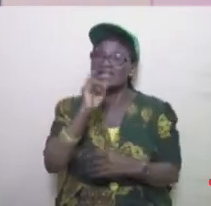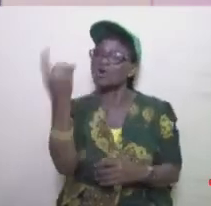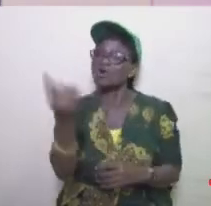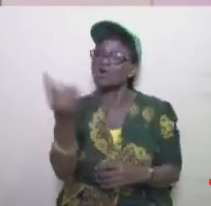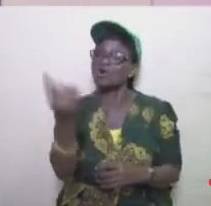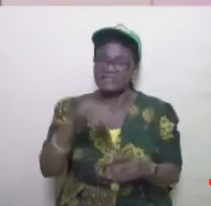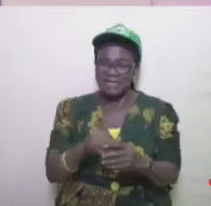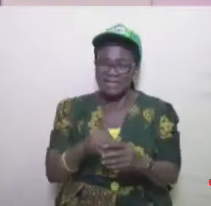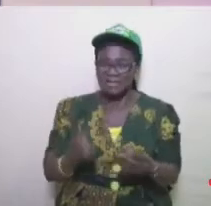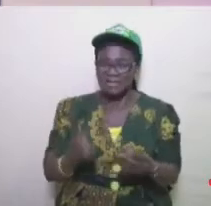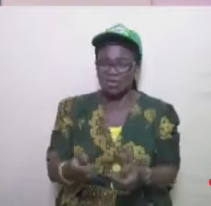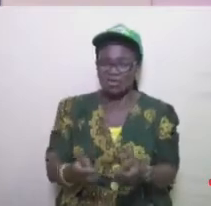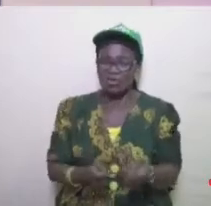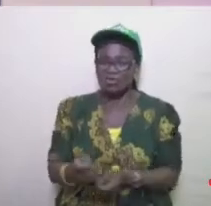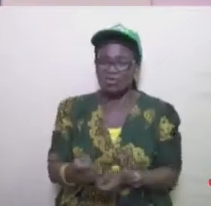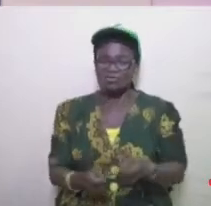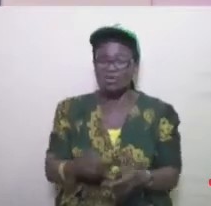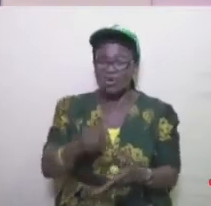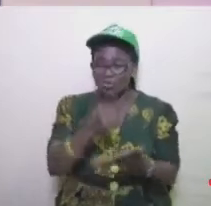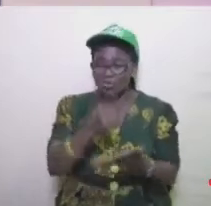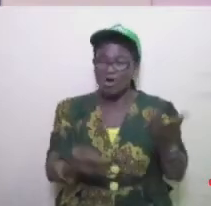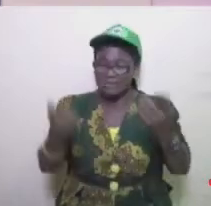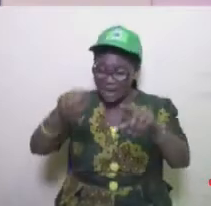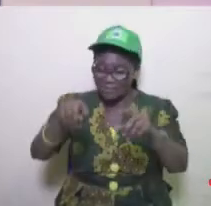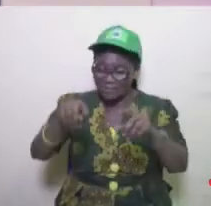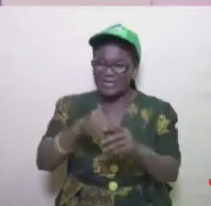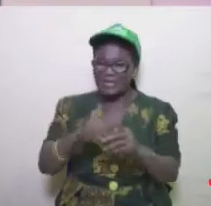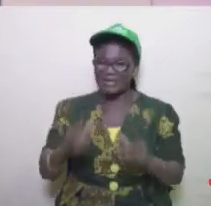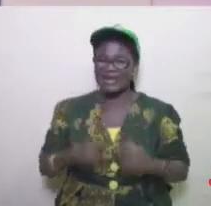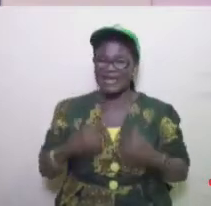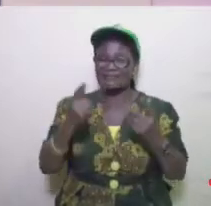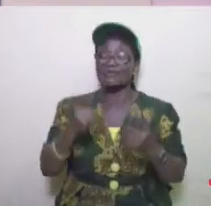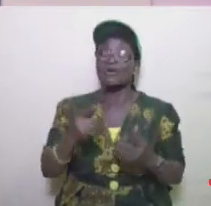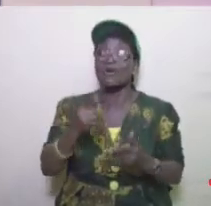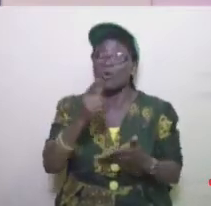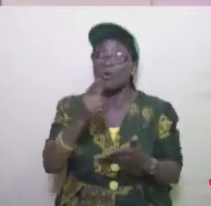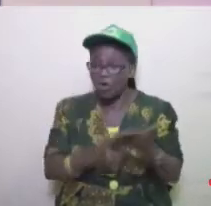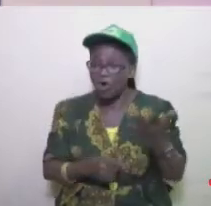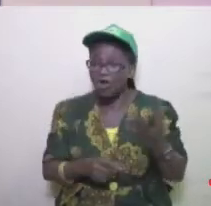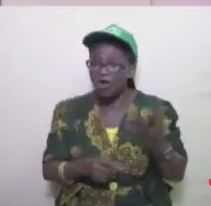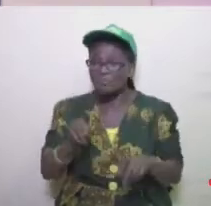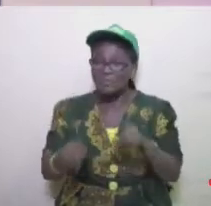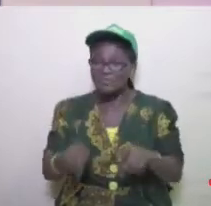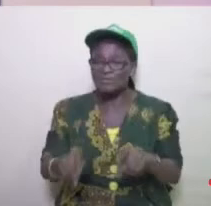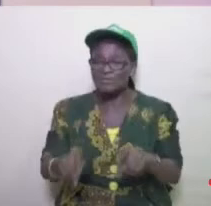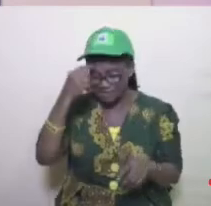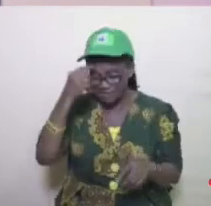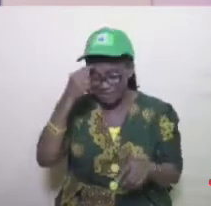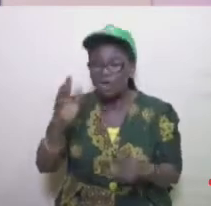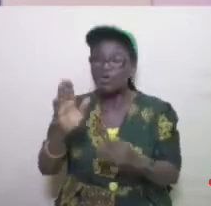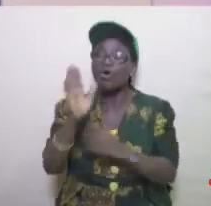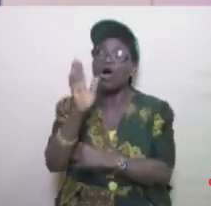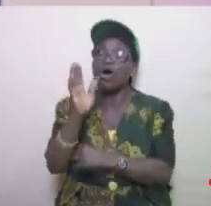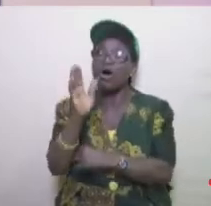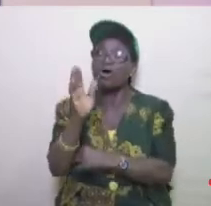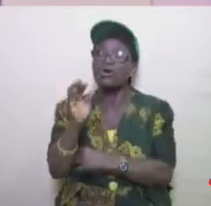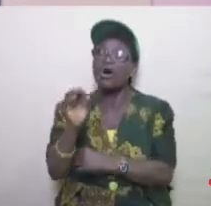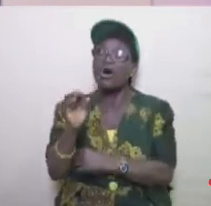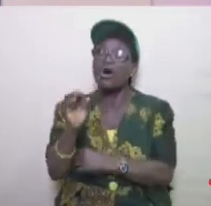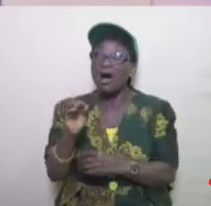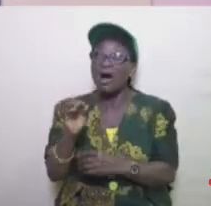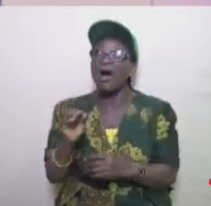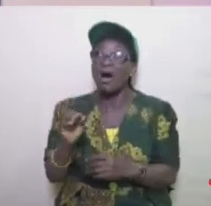Whatever happens in lives, whatever people intend, God order it for his own children.